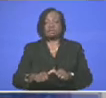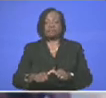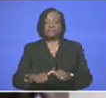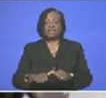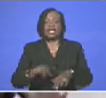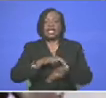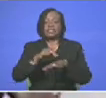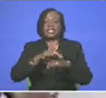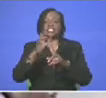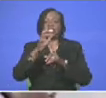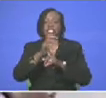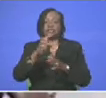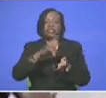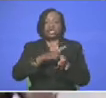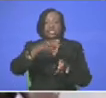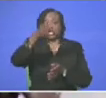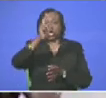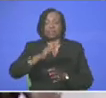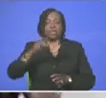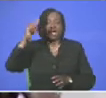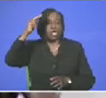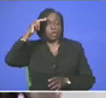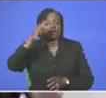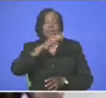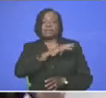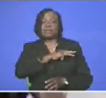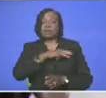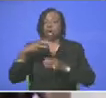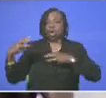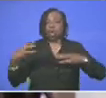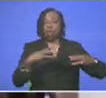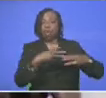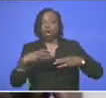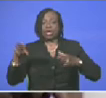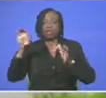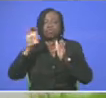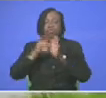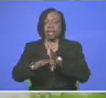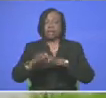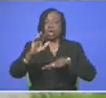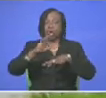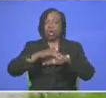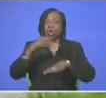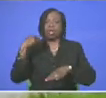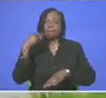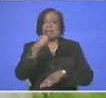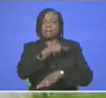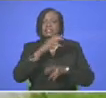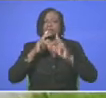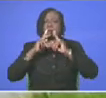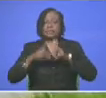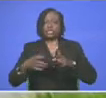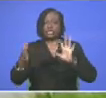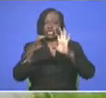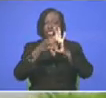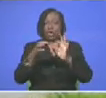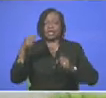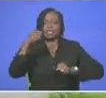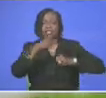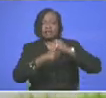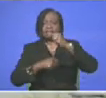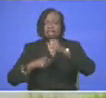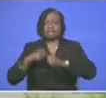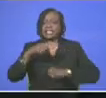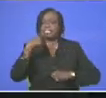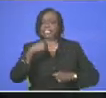Meanwhile, the nation's chief, Dr. The Honorable Hubert Minnis, declaring a war on crime and calling on members of the public to join in the fight. Acknowledging